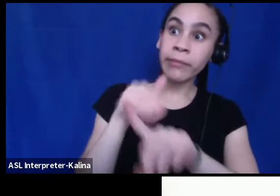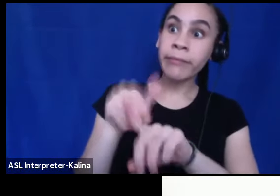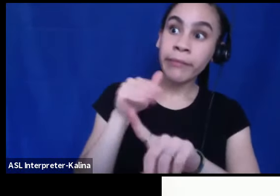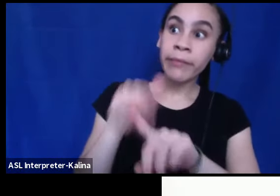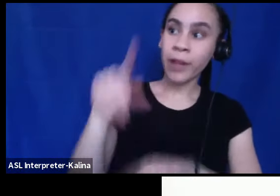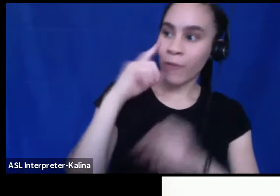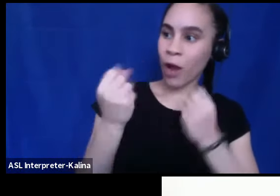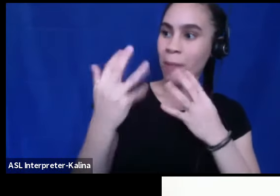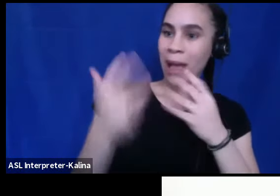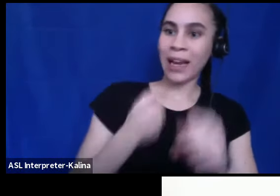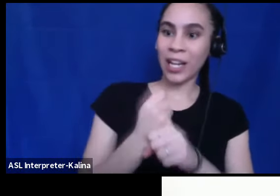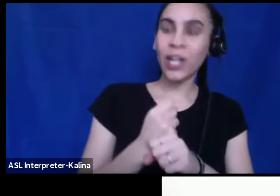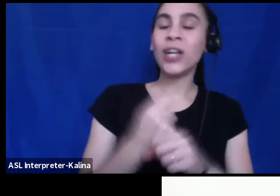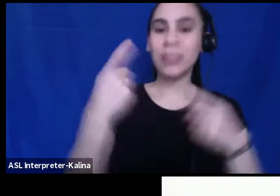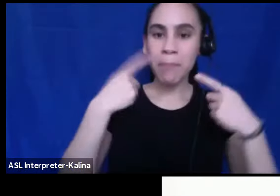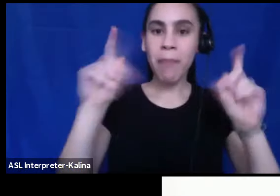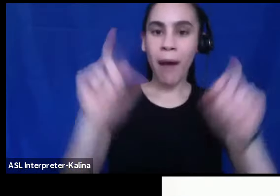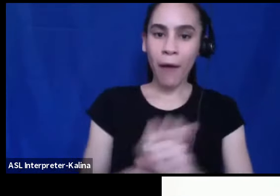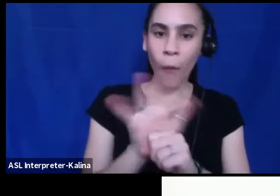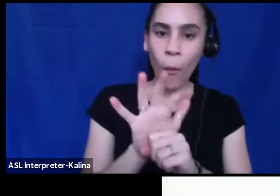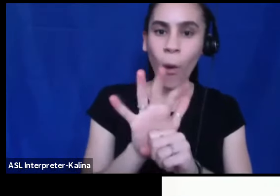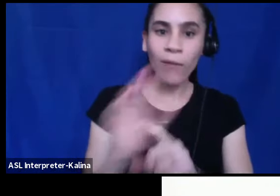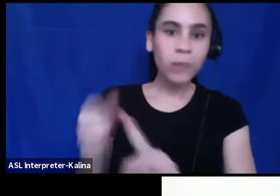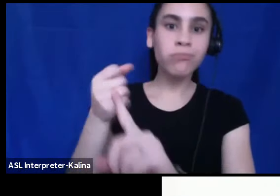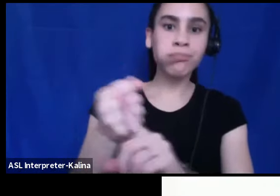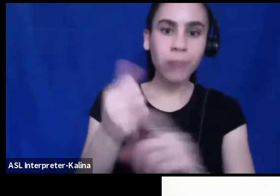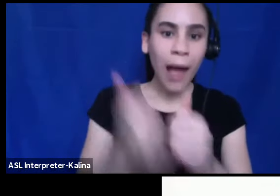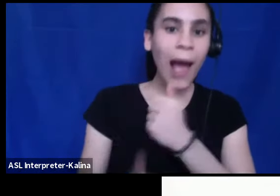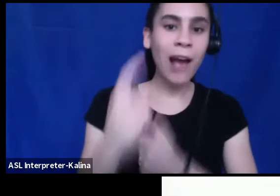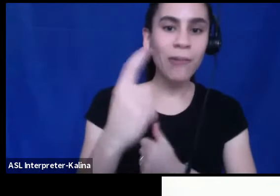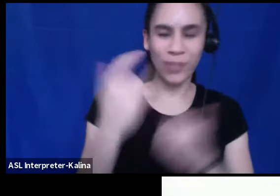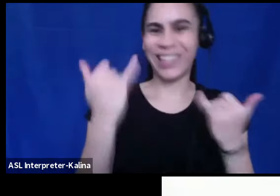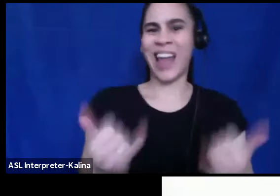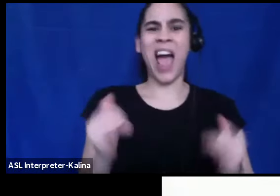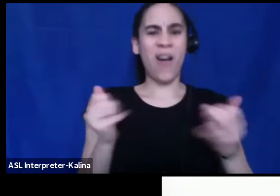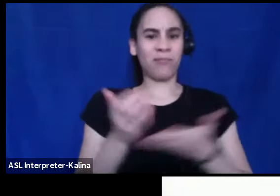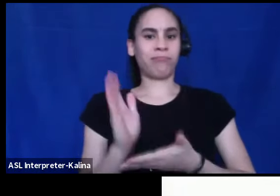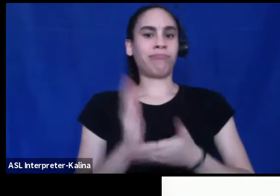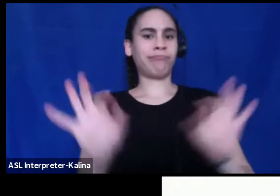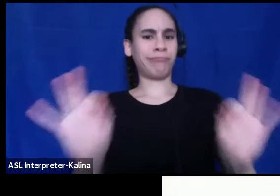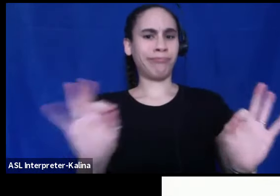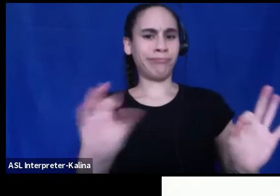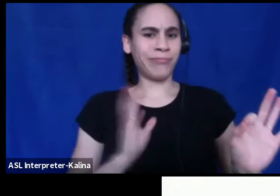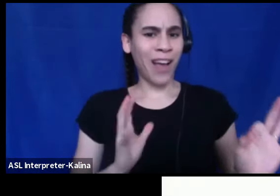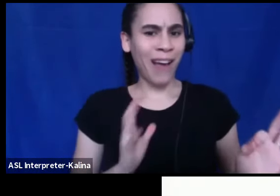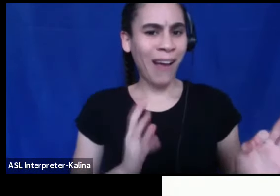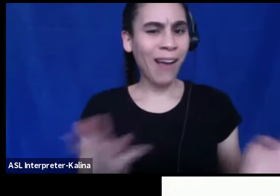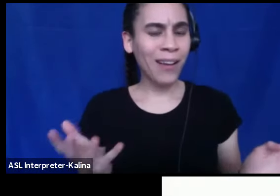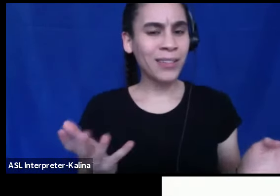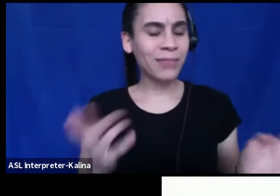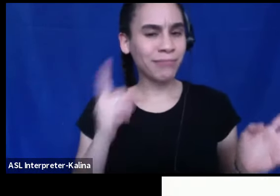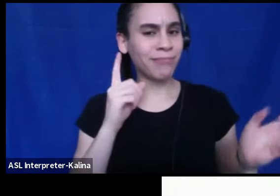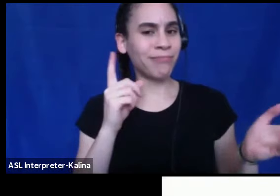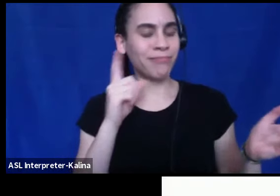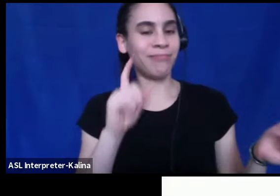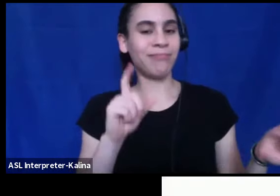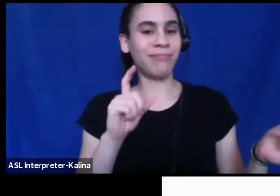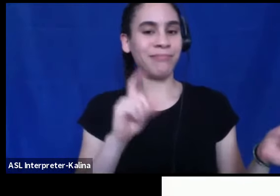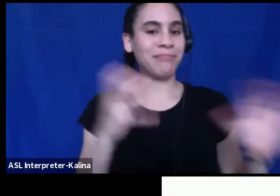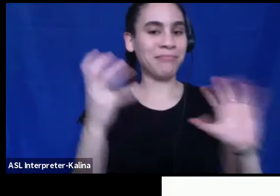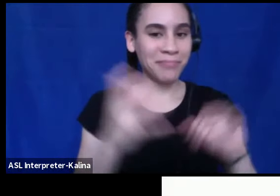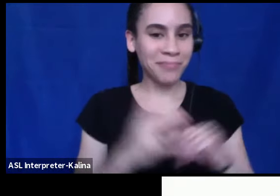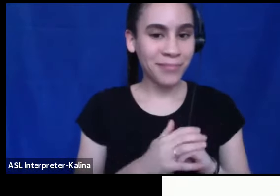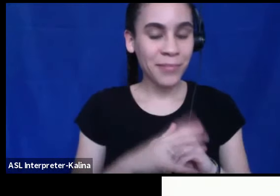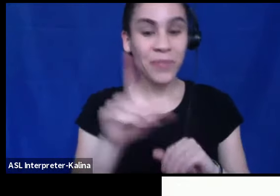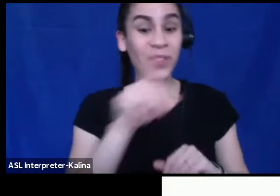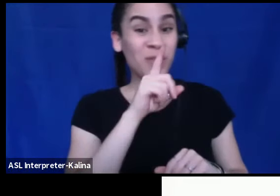Absolutely. Yeah. I mean, like you said, so many people with disabilities it may be really challenging for them just